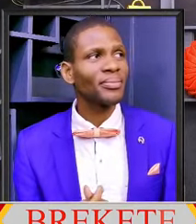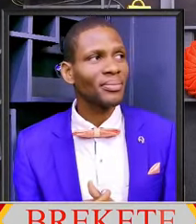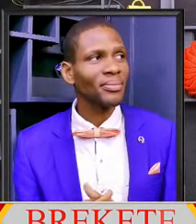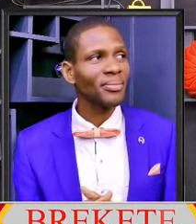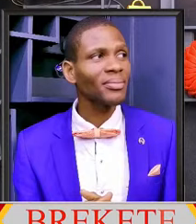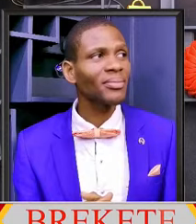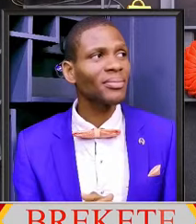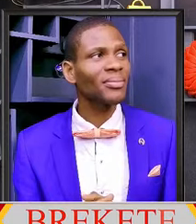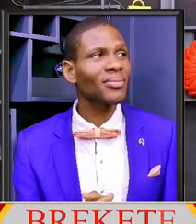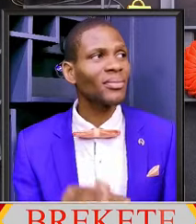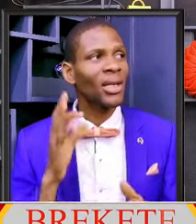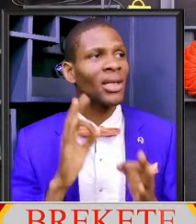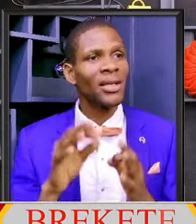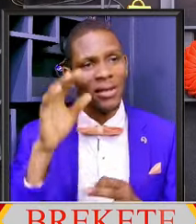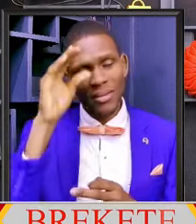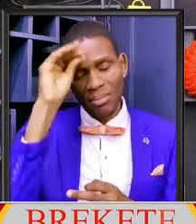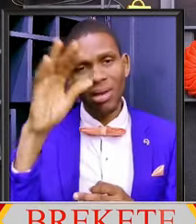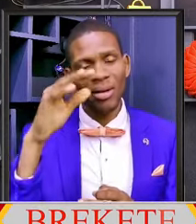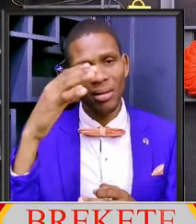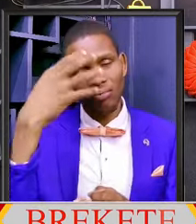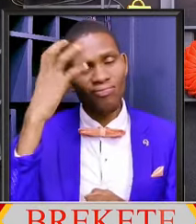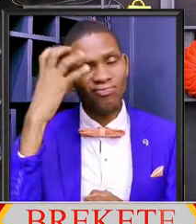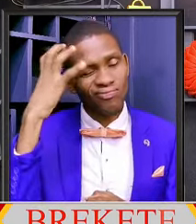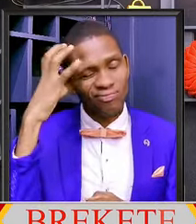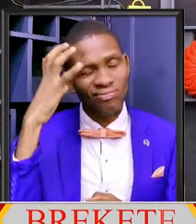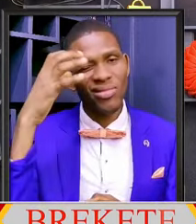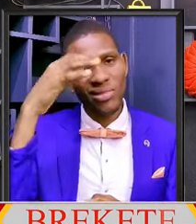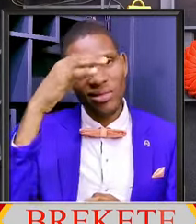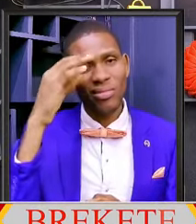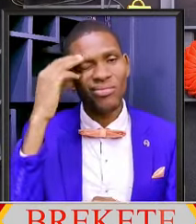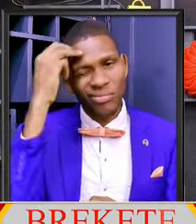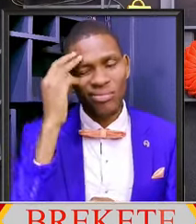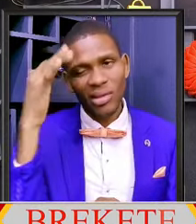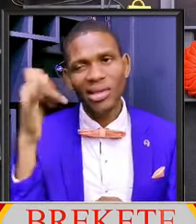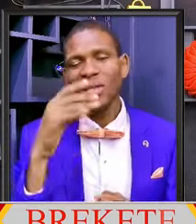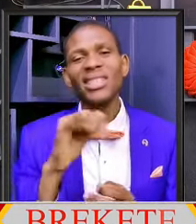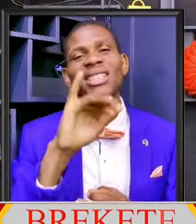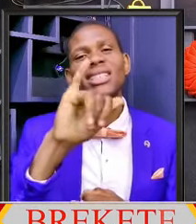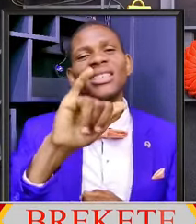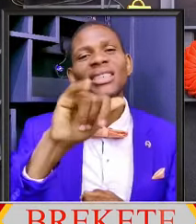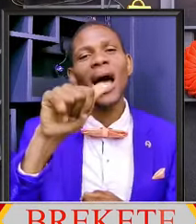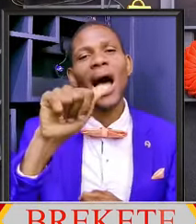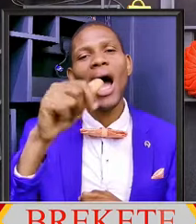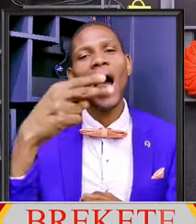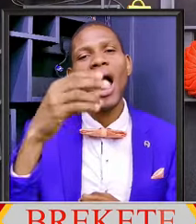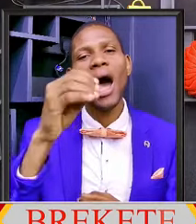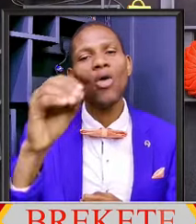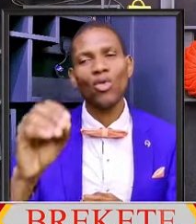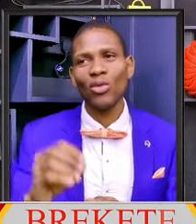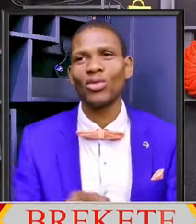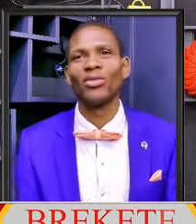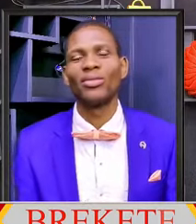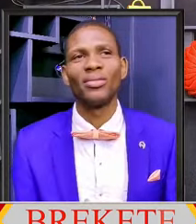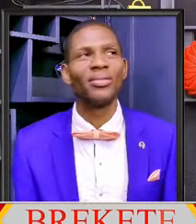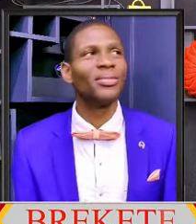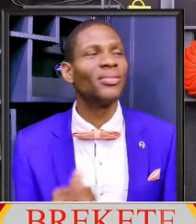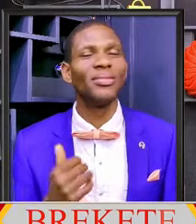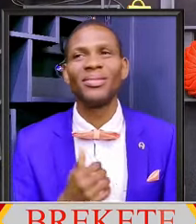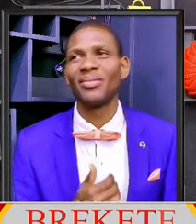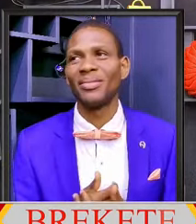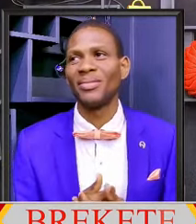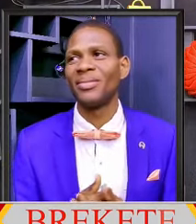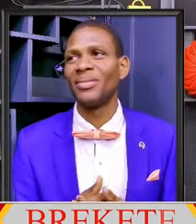Man, na yahoo. If man craze, na yahoo. Na yahoo. Sorry.